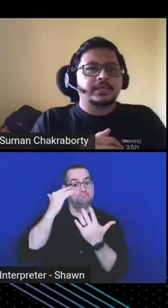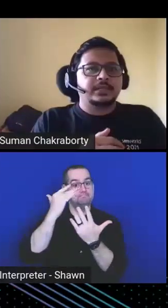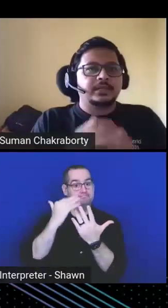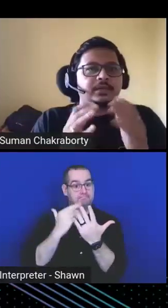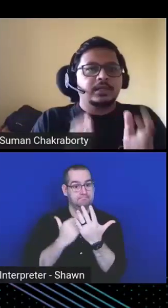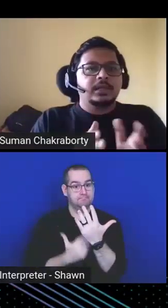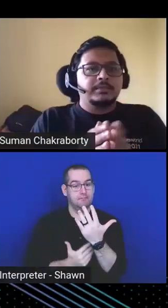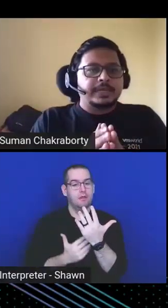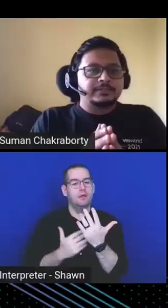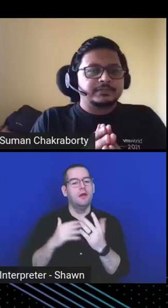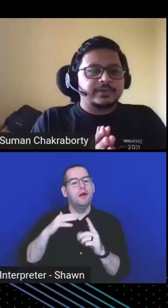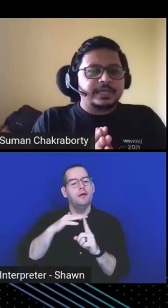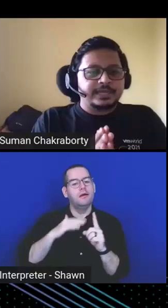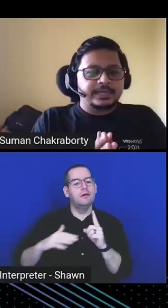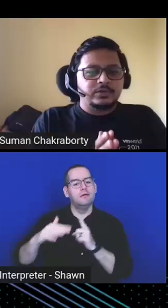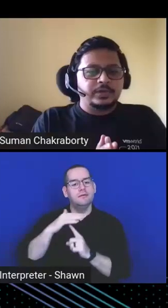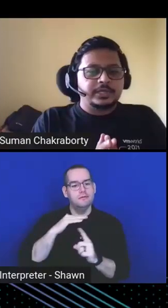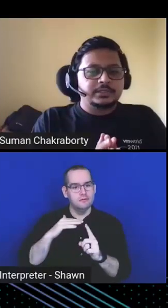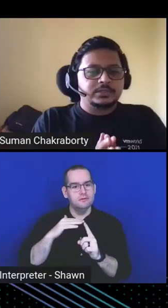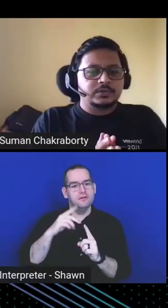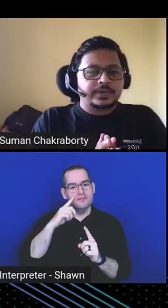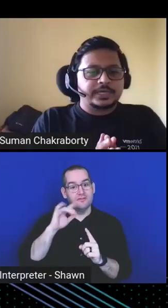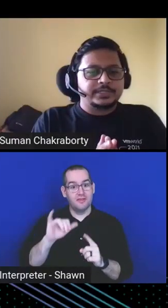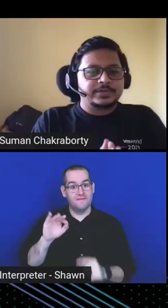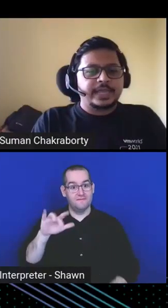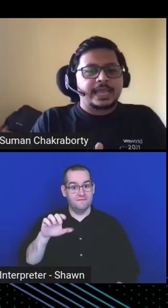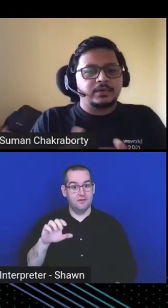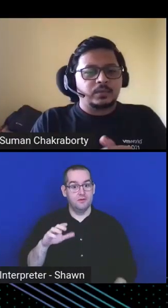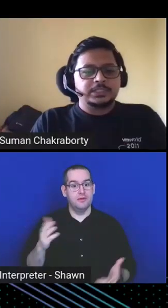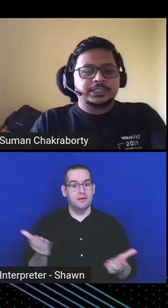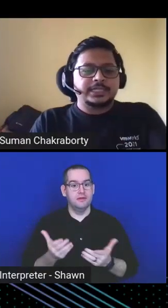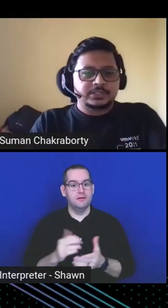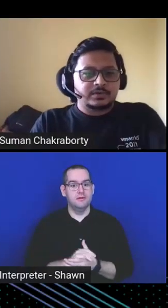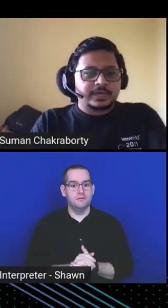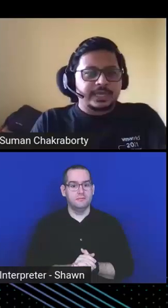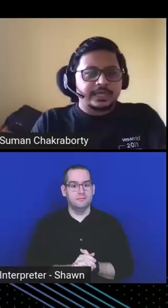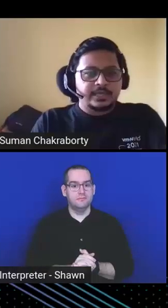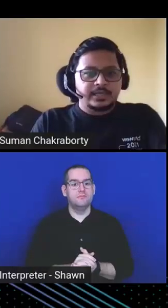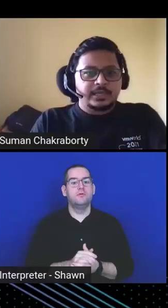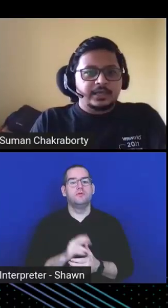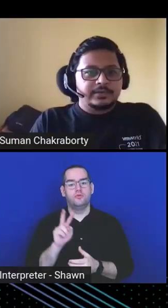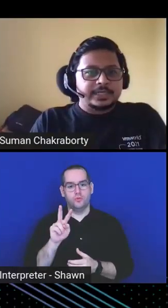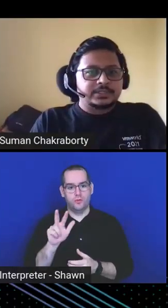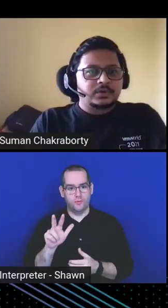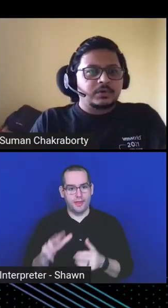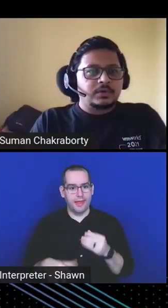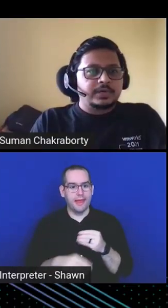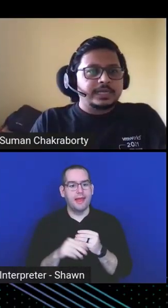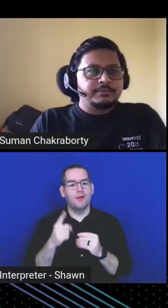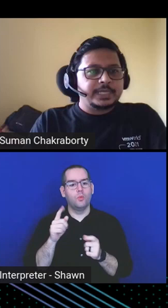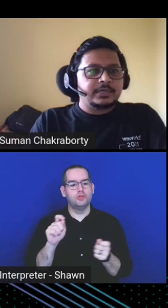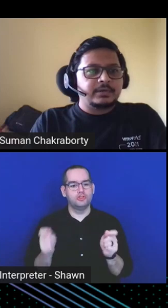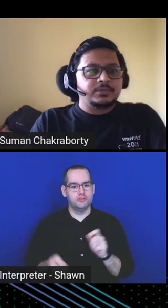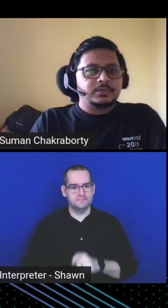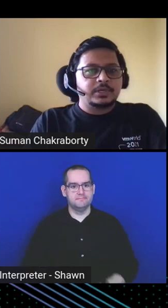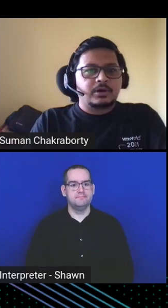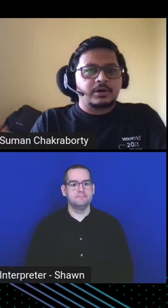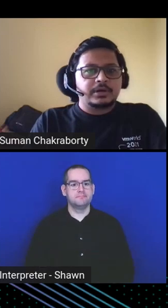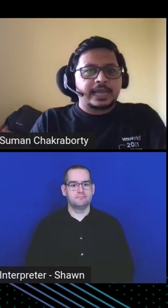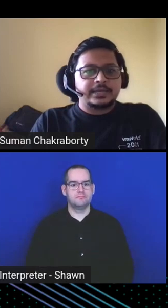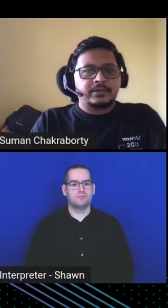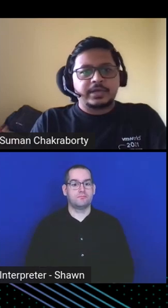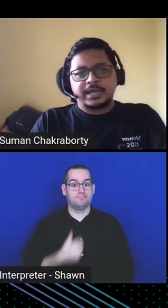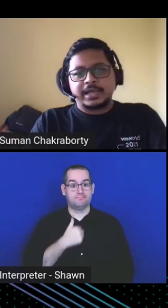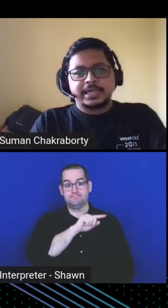from the manifest file into here. So 23 added, one change. Okay. Great. So let me come to the